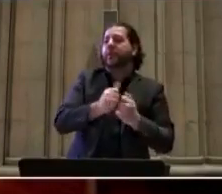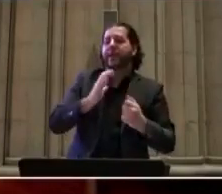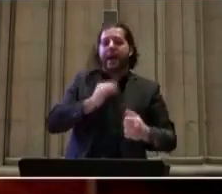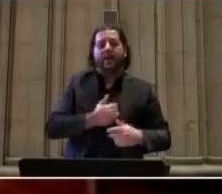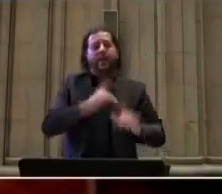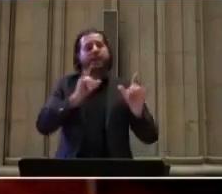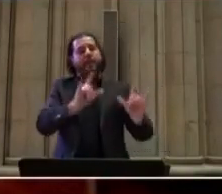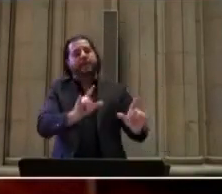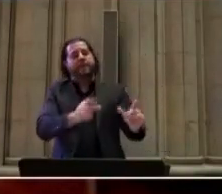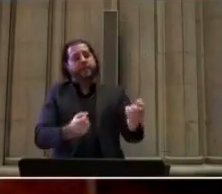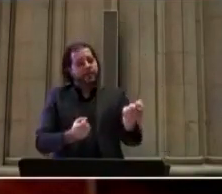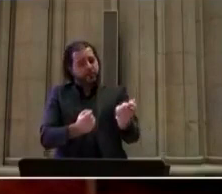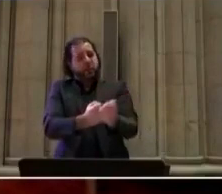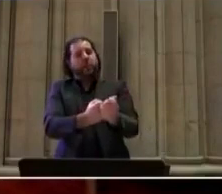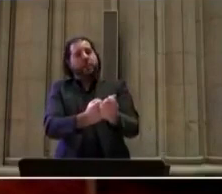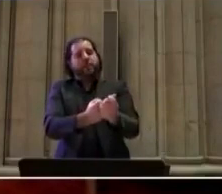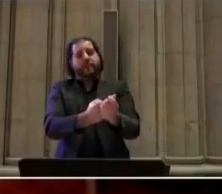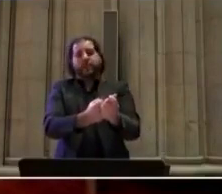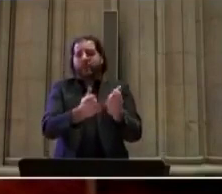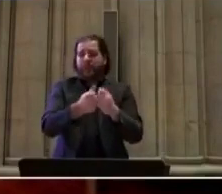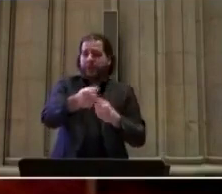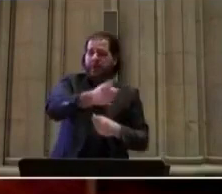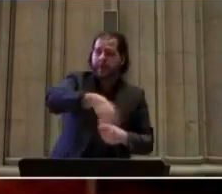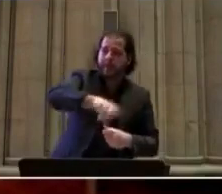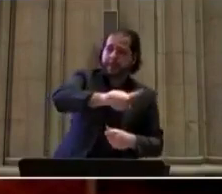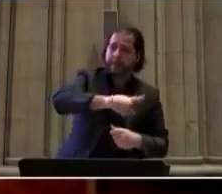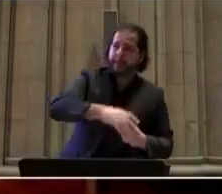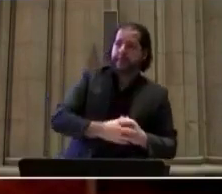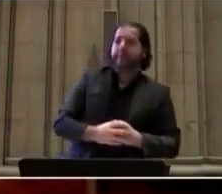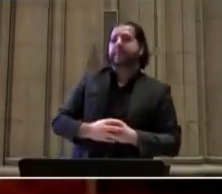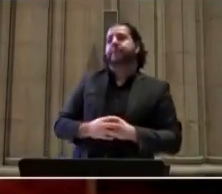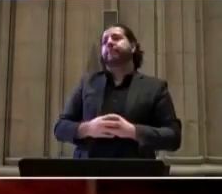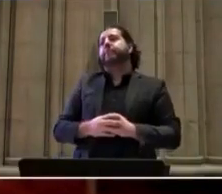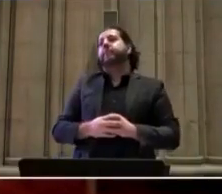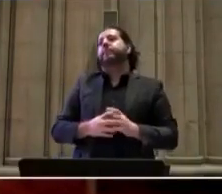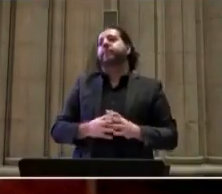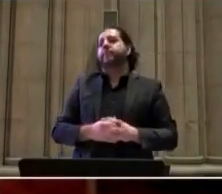love and support at their side.